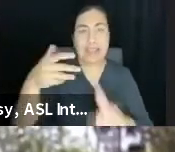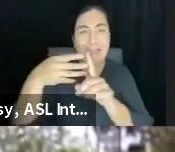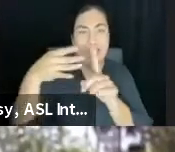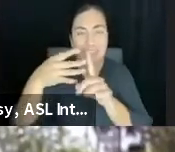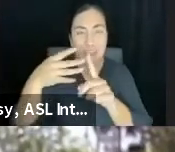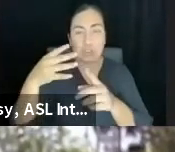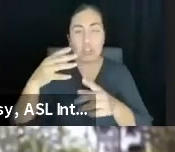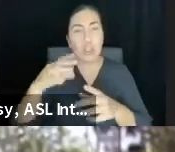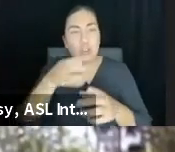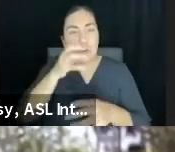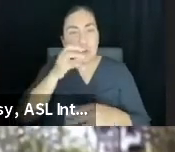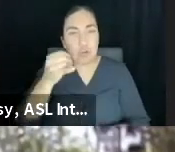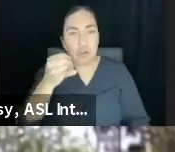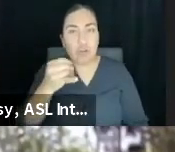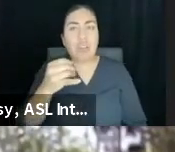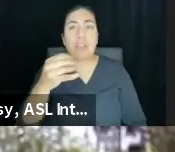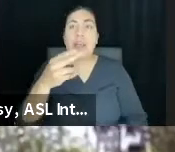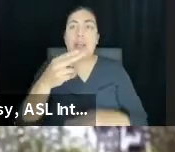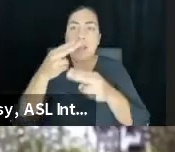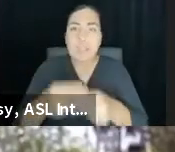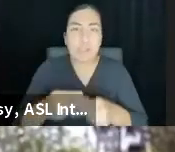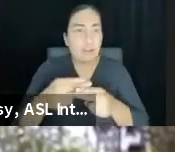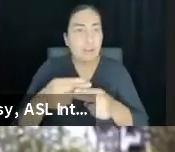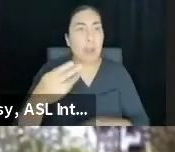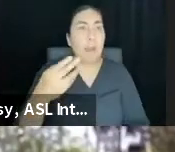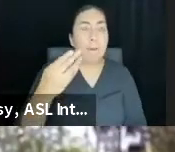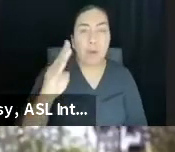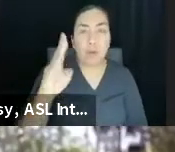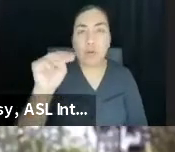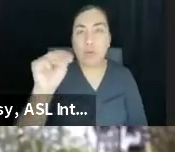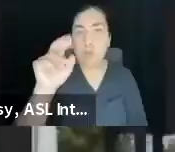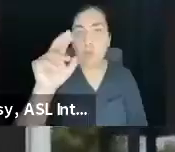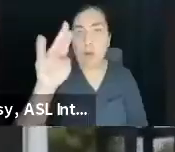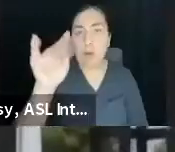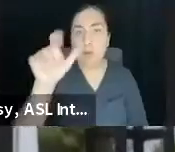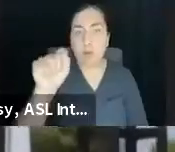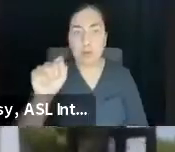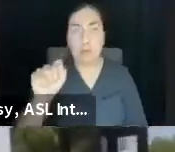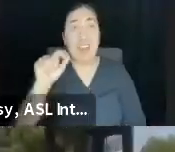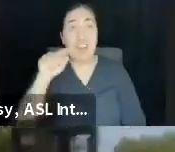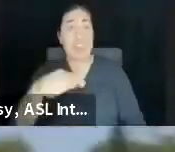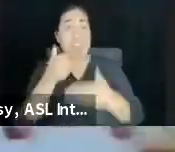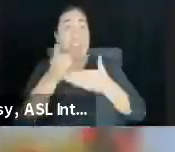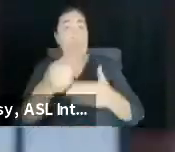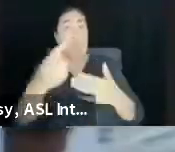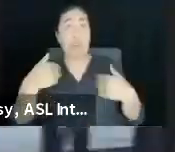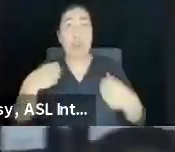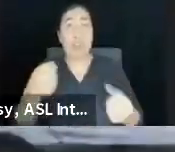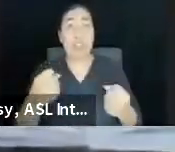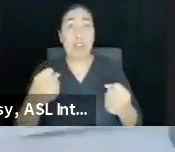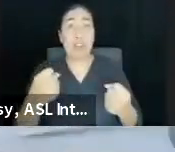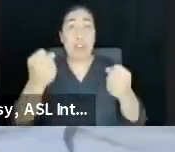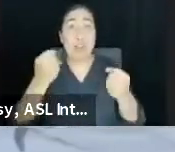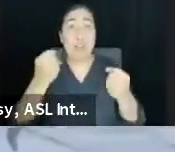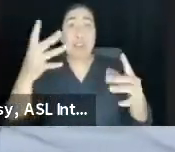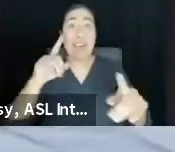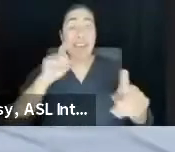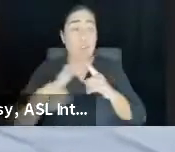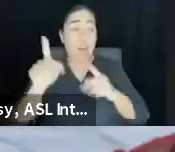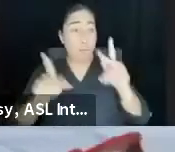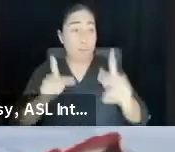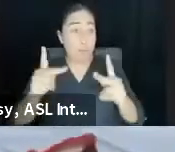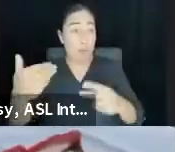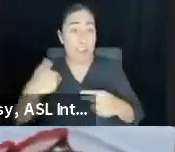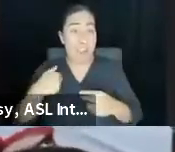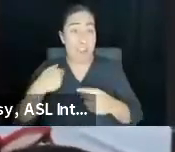express that pain, and we're also able to educate non-Native folks about what it is that we deal with. Because I'm sick of going to a funeral every weekend. We all